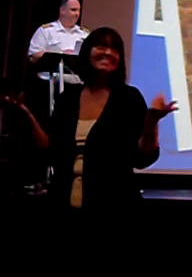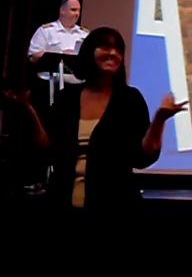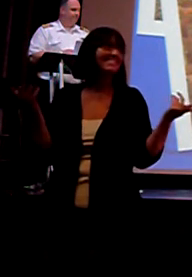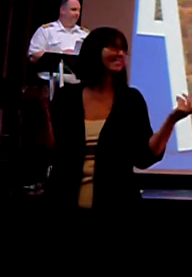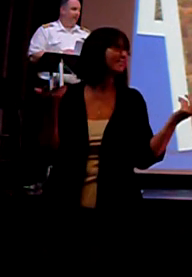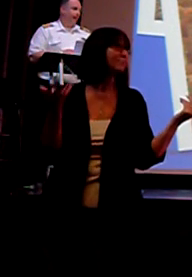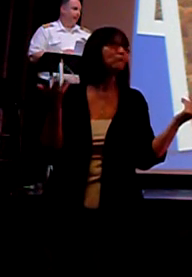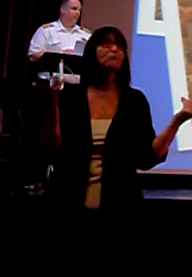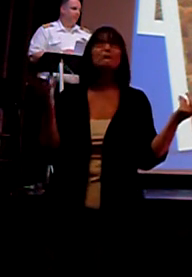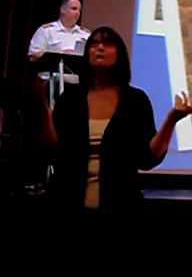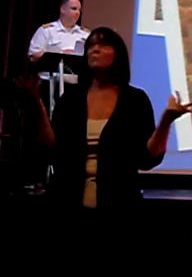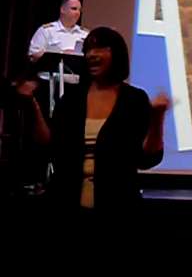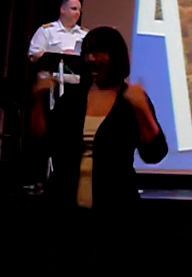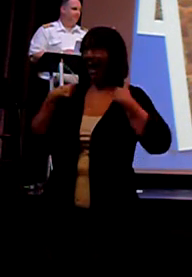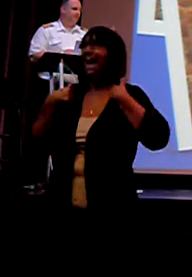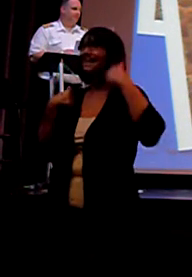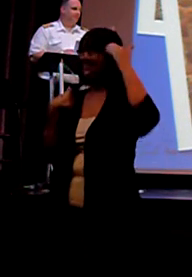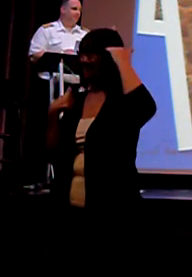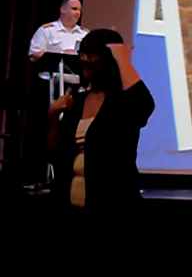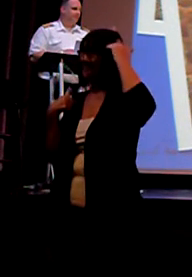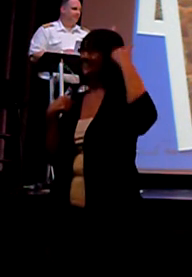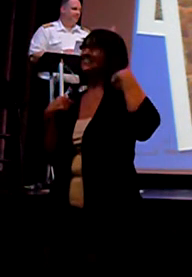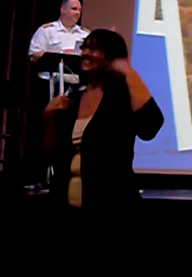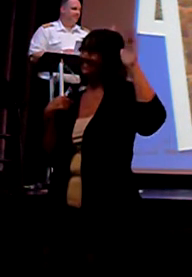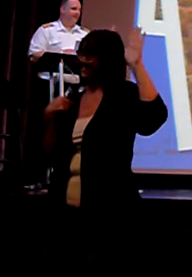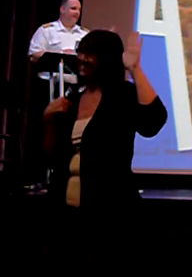I know.